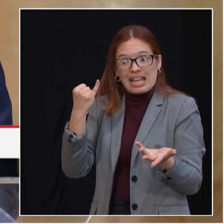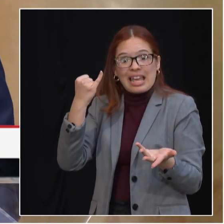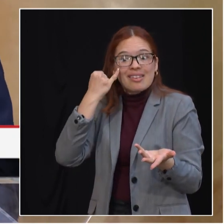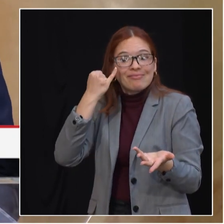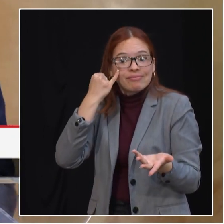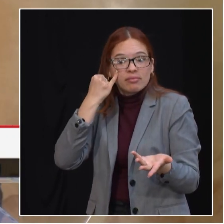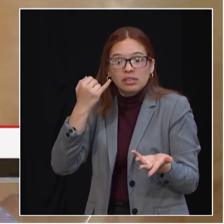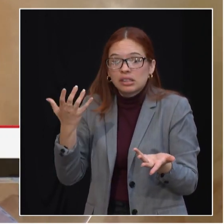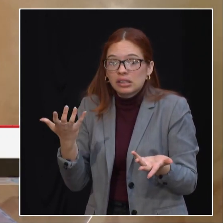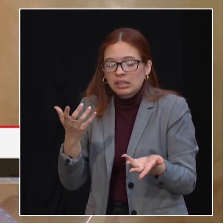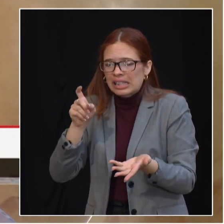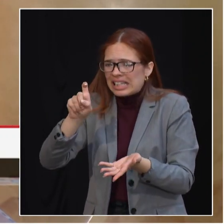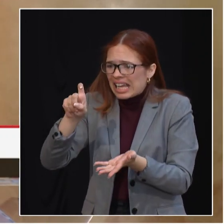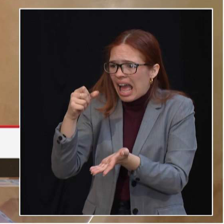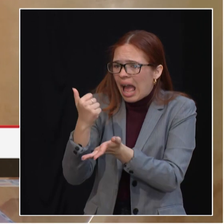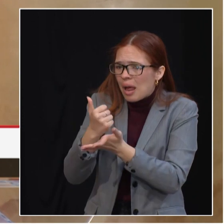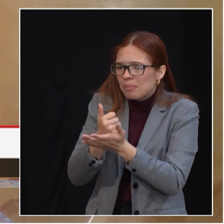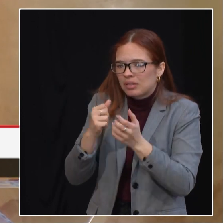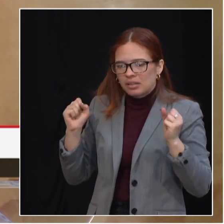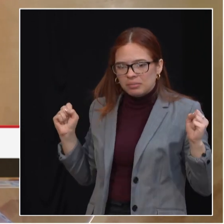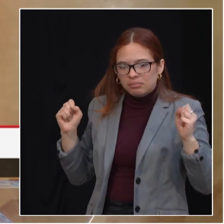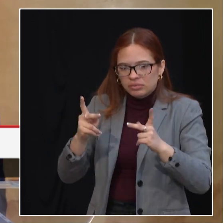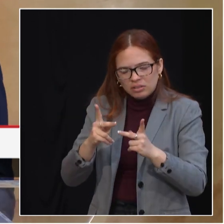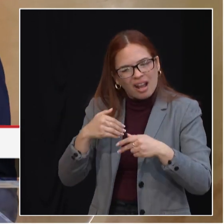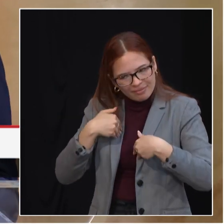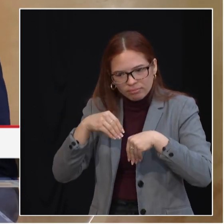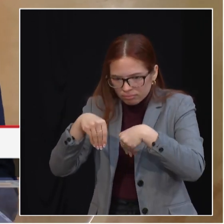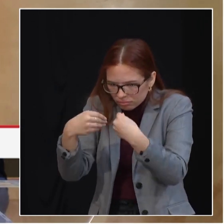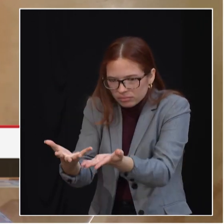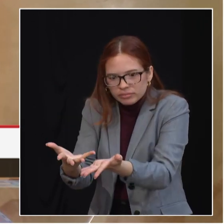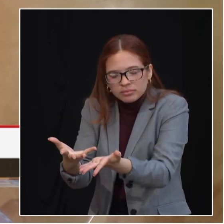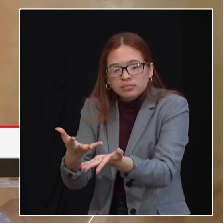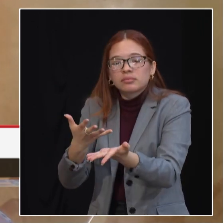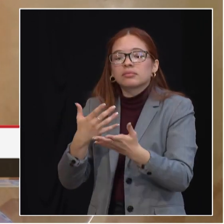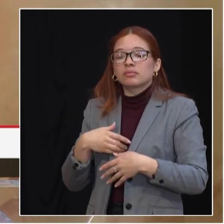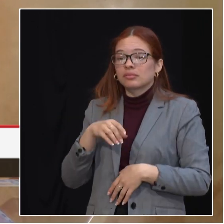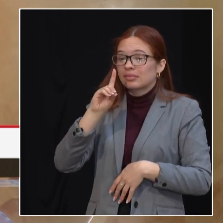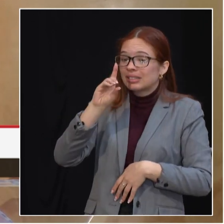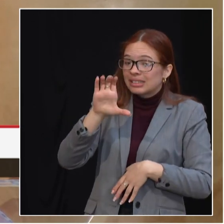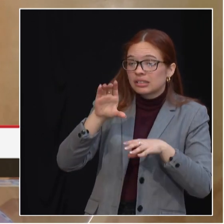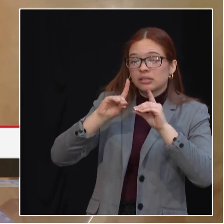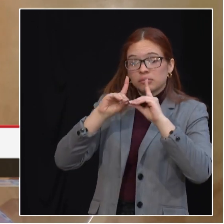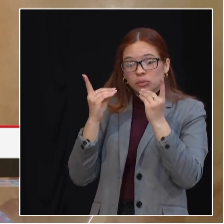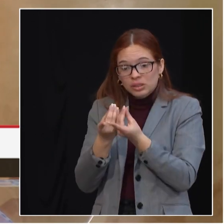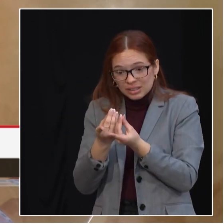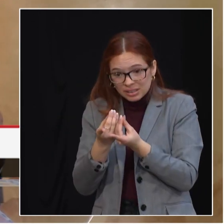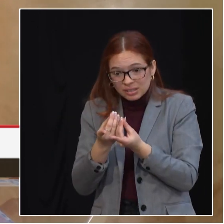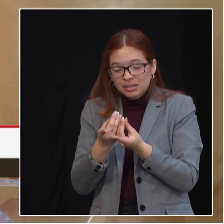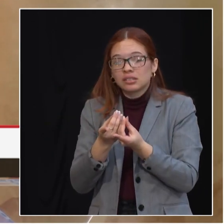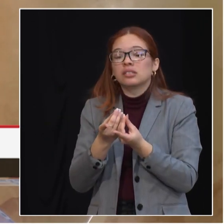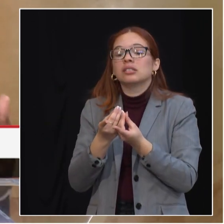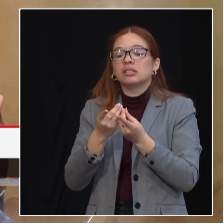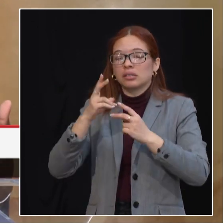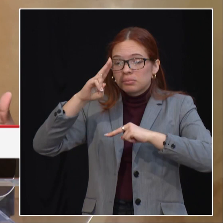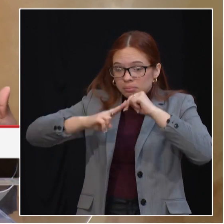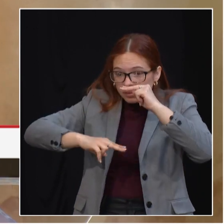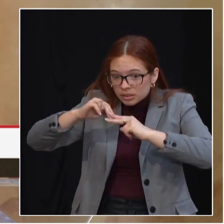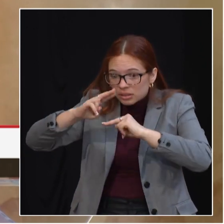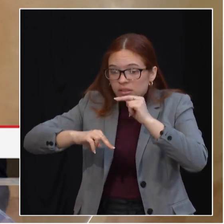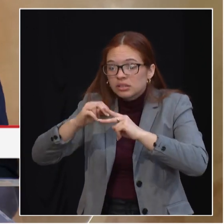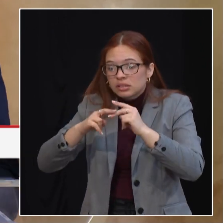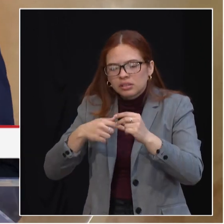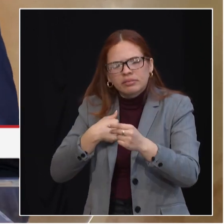you. At the DC Department of Buildings, we have an offensive system as well to support housing and real